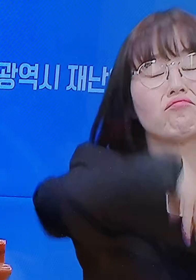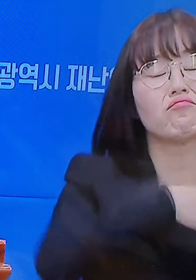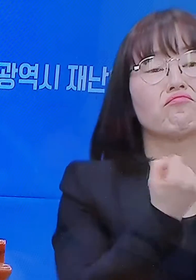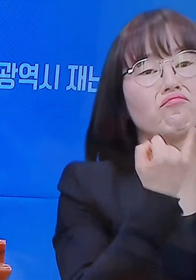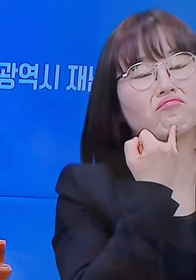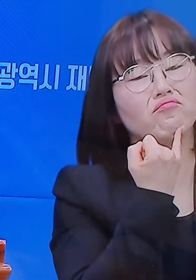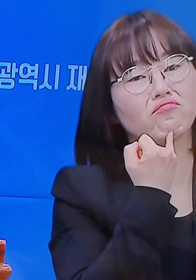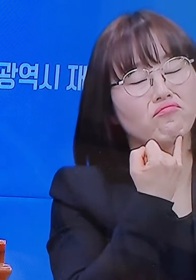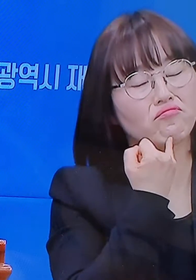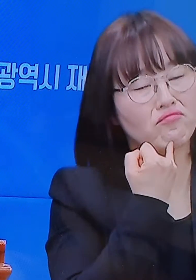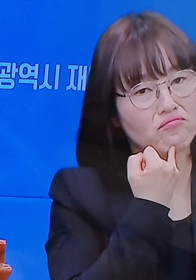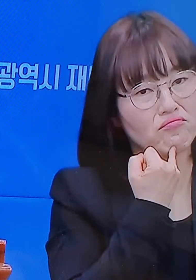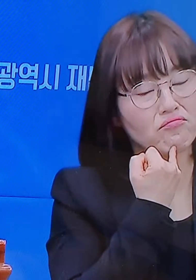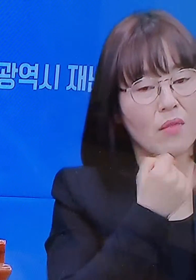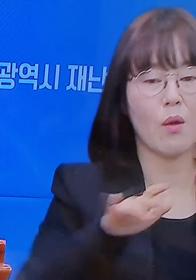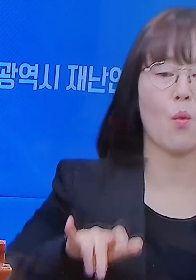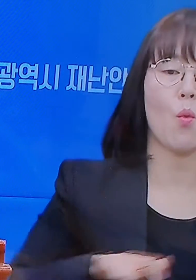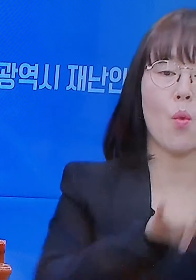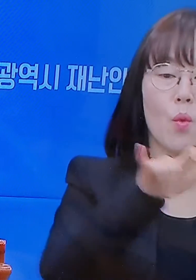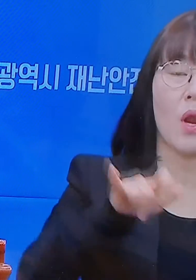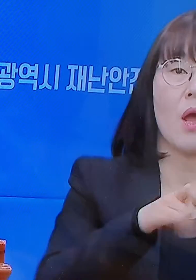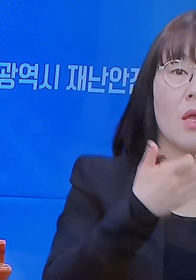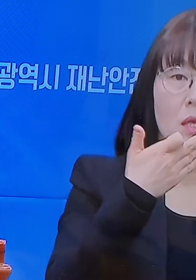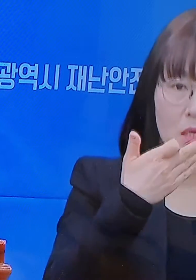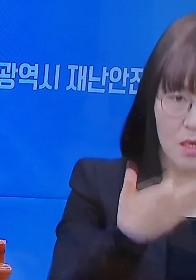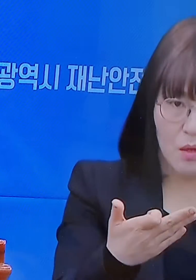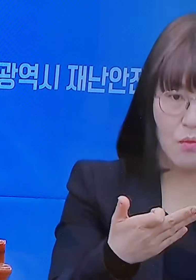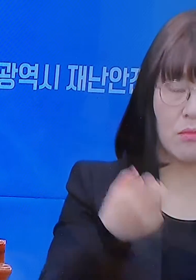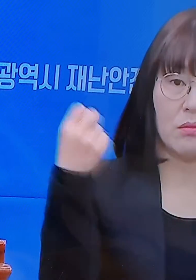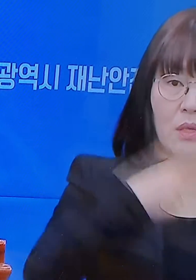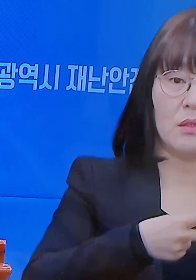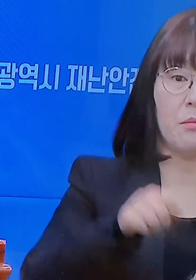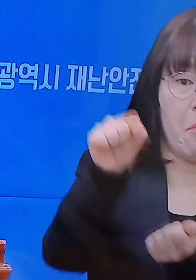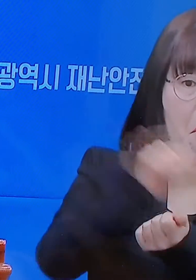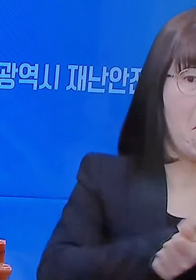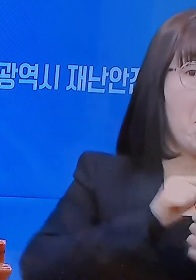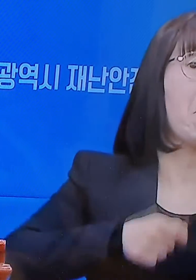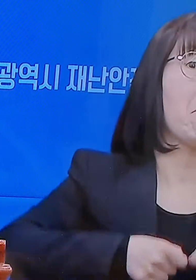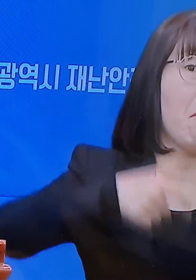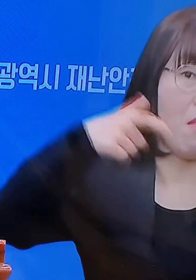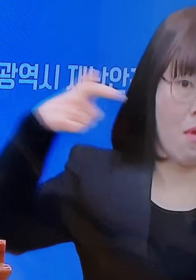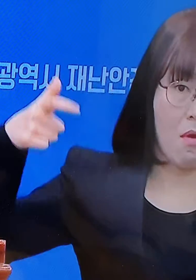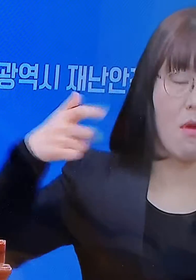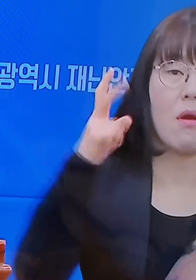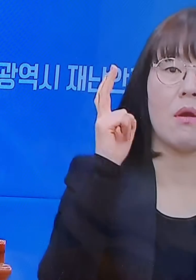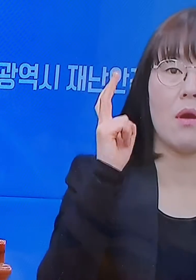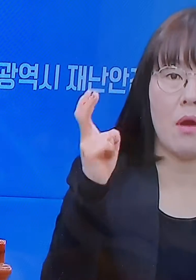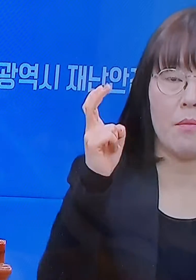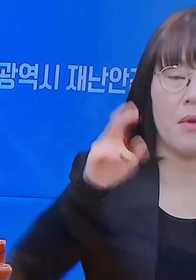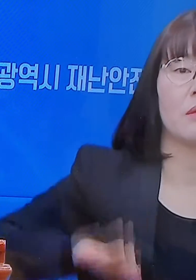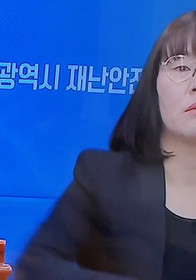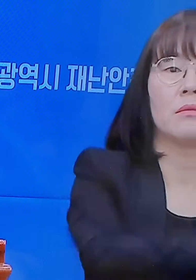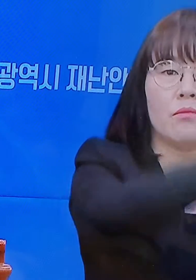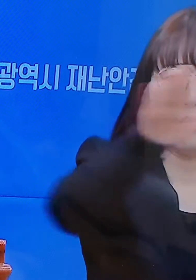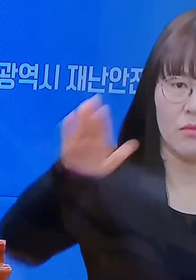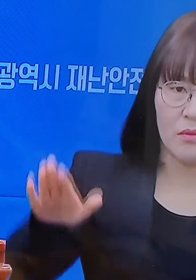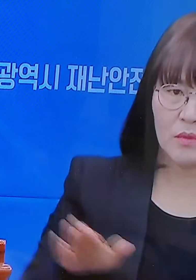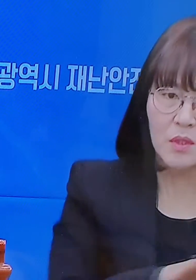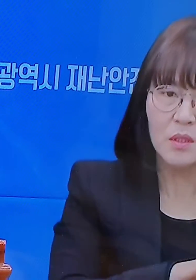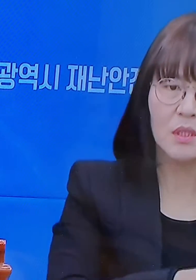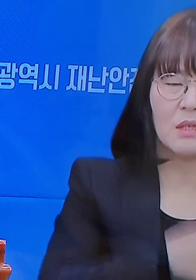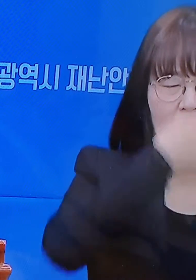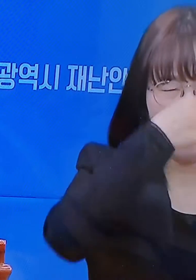we do not need to treat them here. You should pay attention to the 10% of patients with